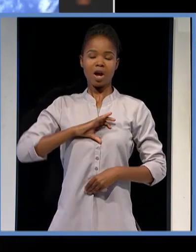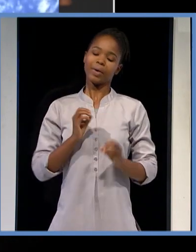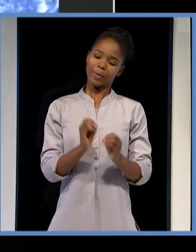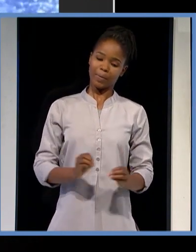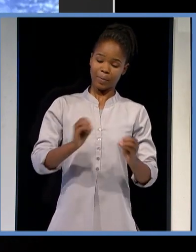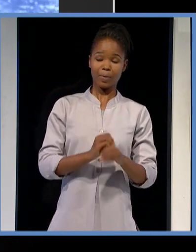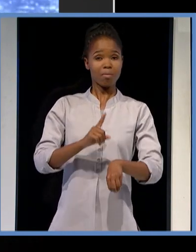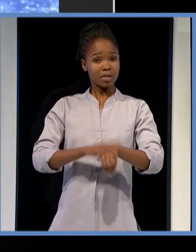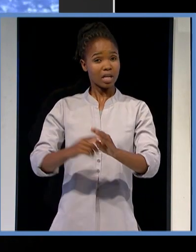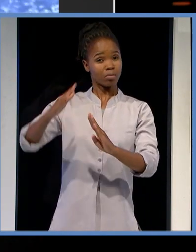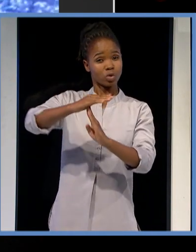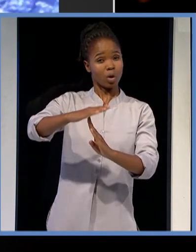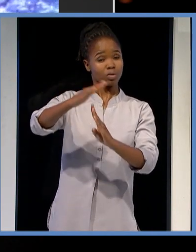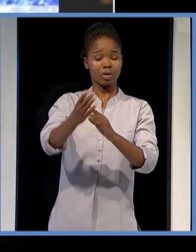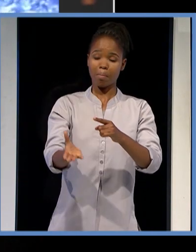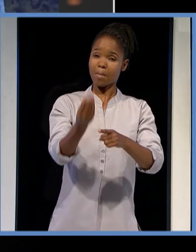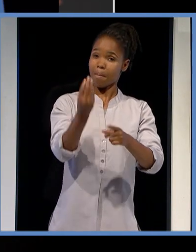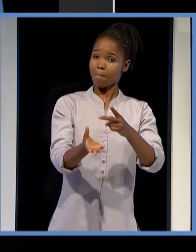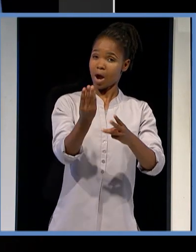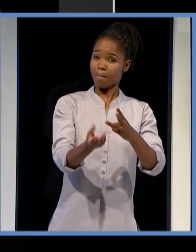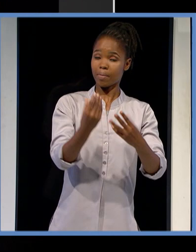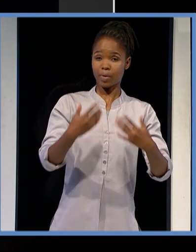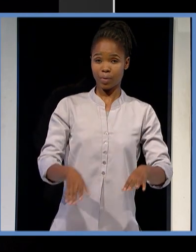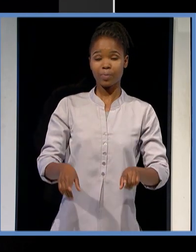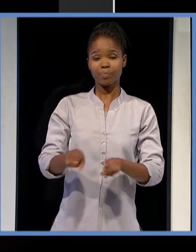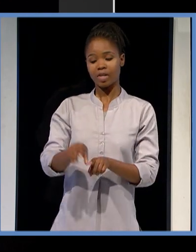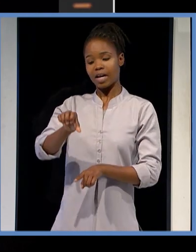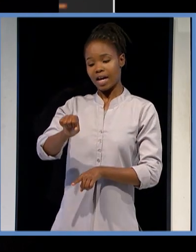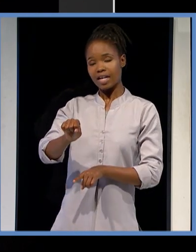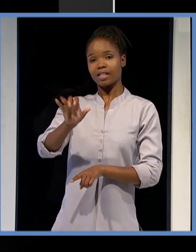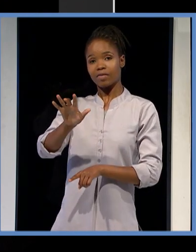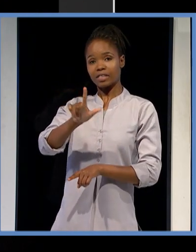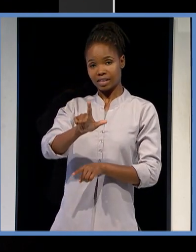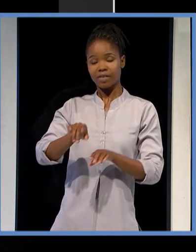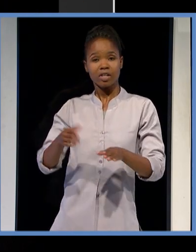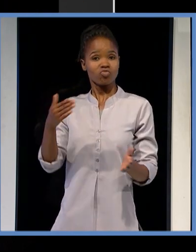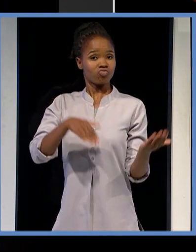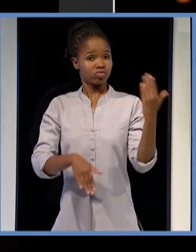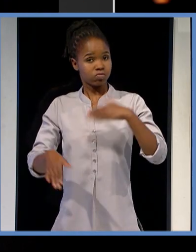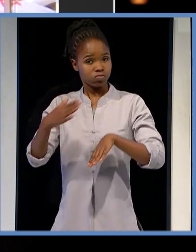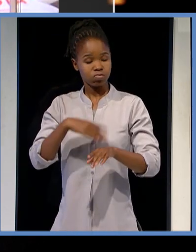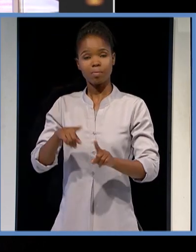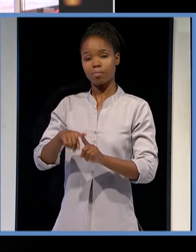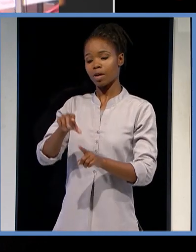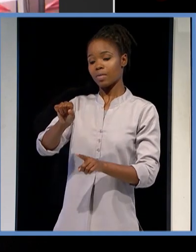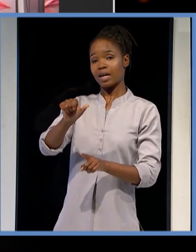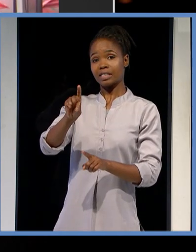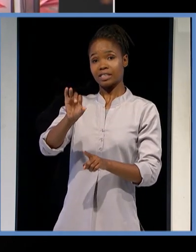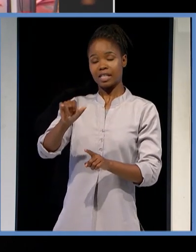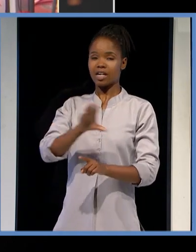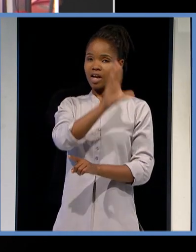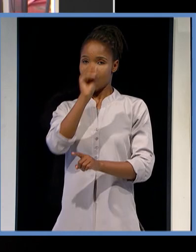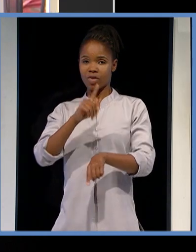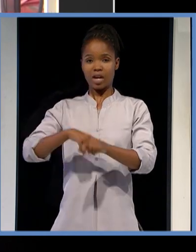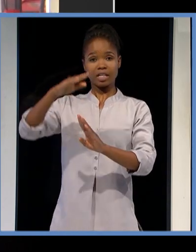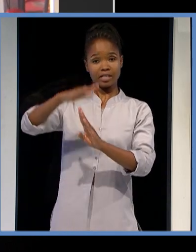African records were set by the team. In the final of the S750-meter freestyle, Christian Seidi posted a new African record